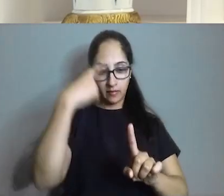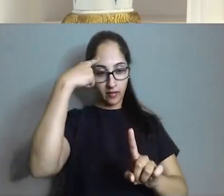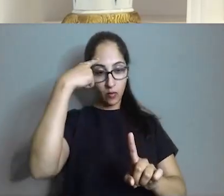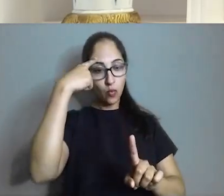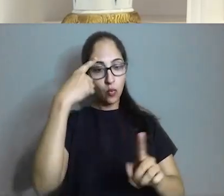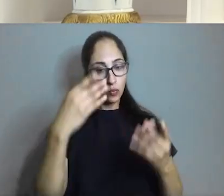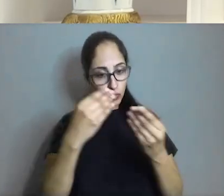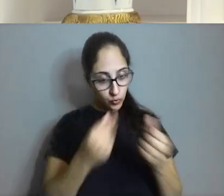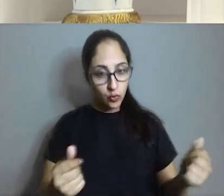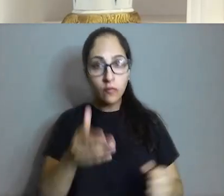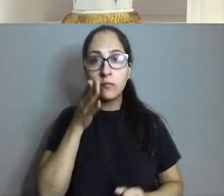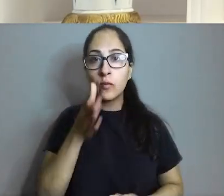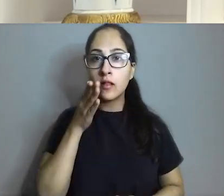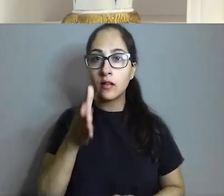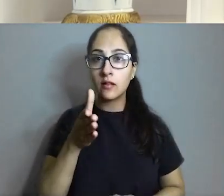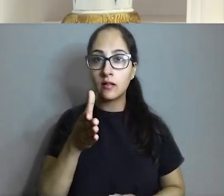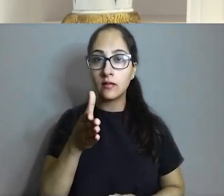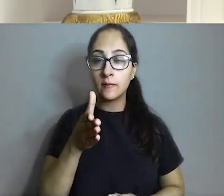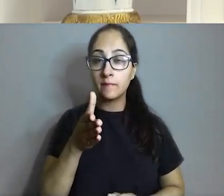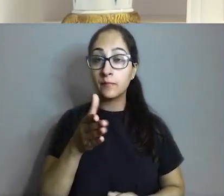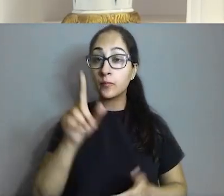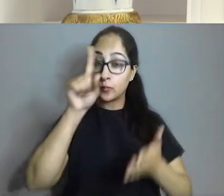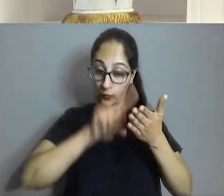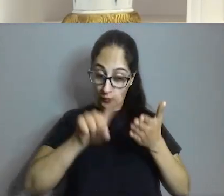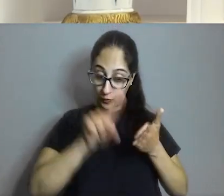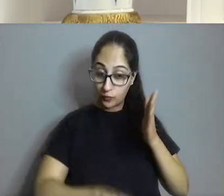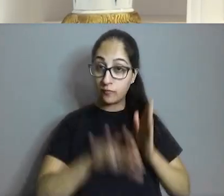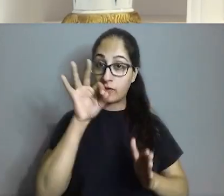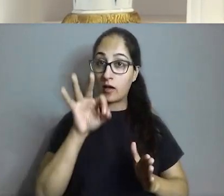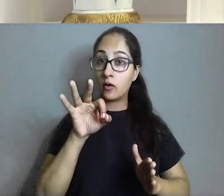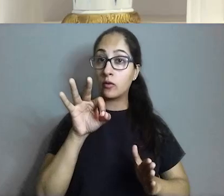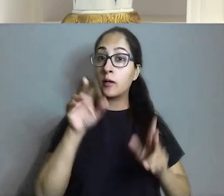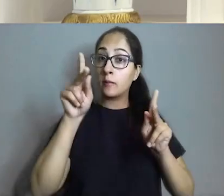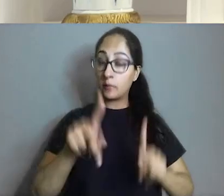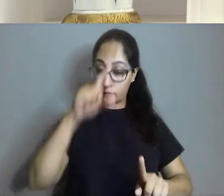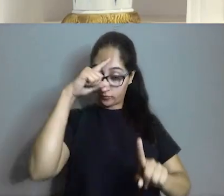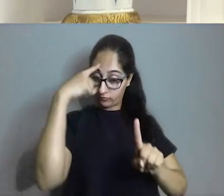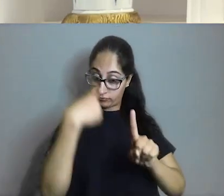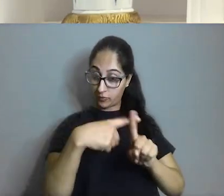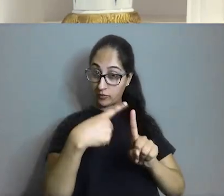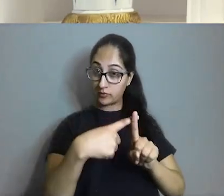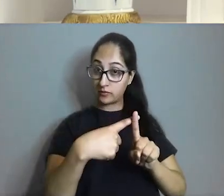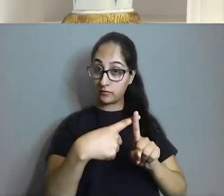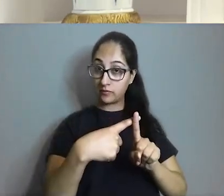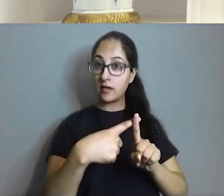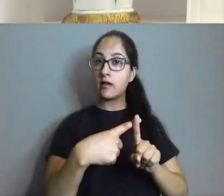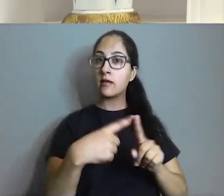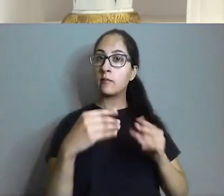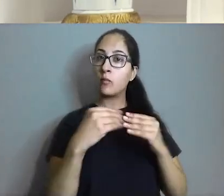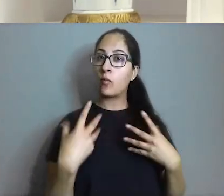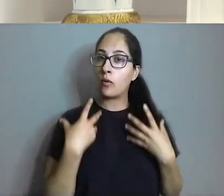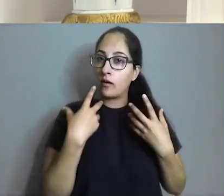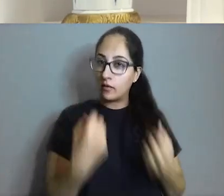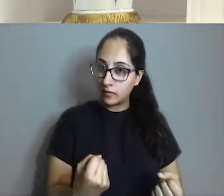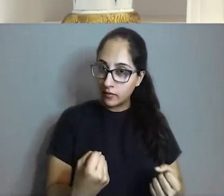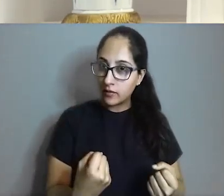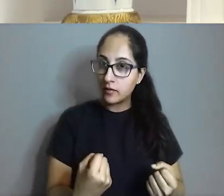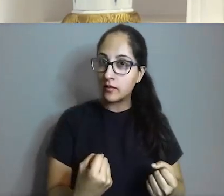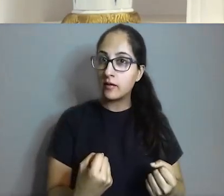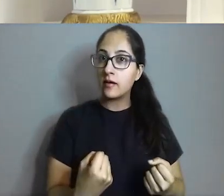shows that optimists feel healthier, have stronger relationships, and rise faster in the